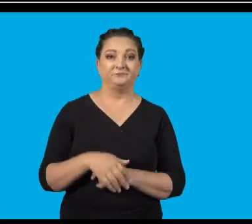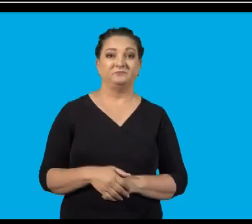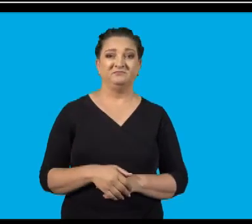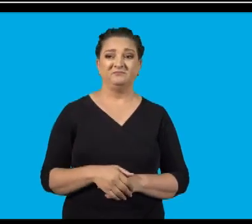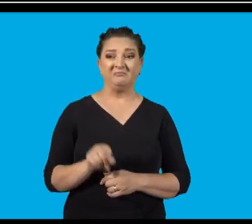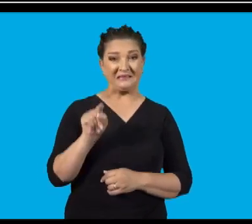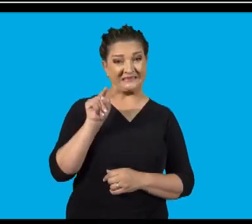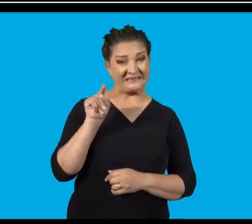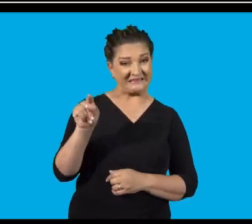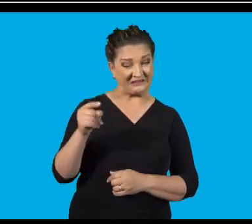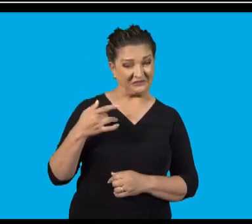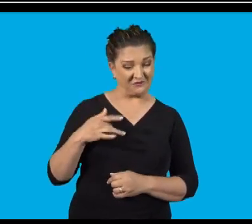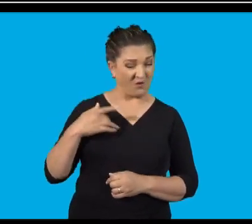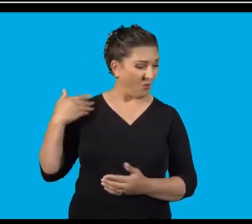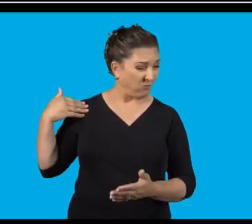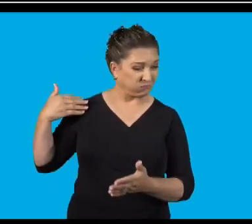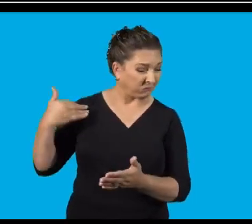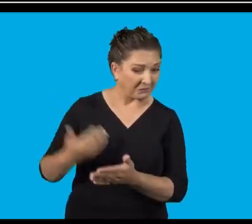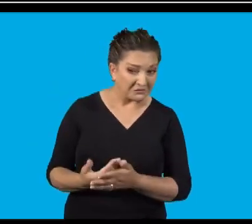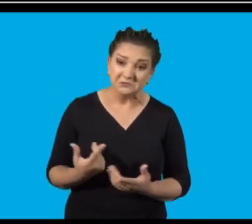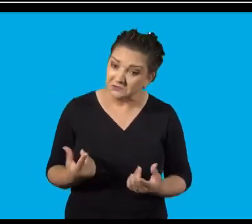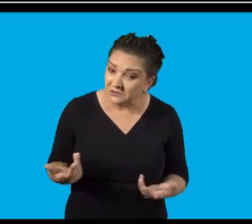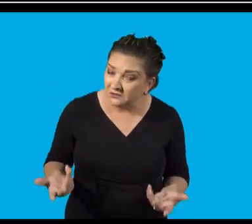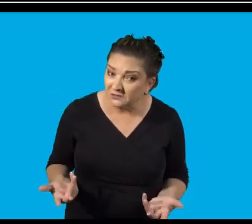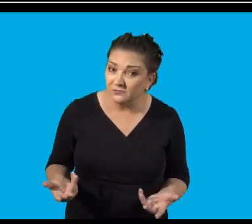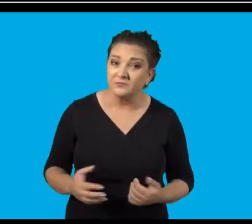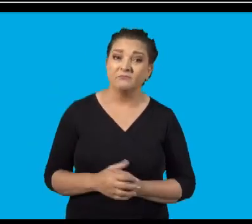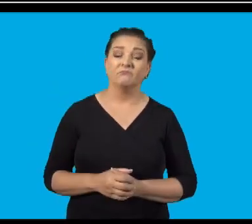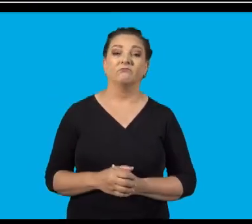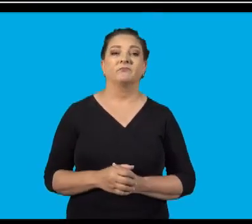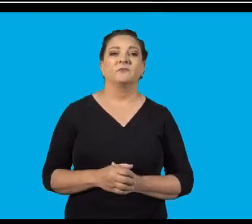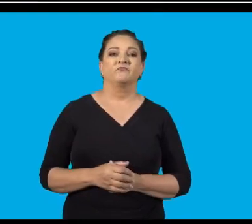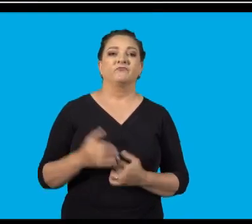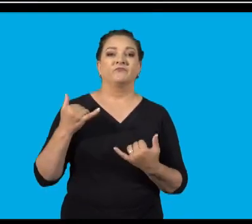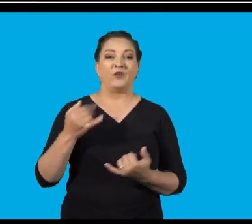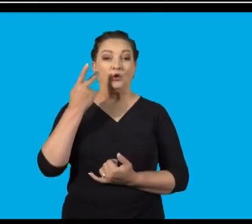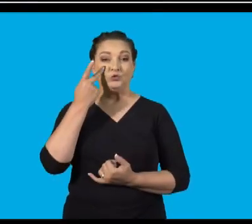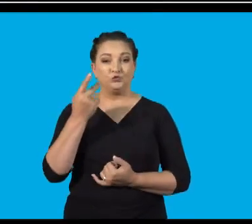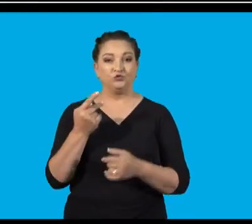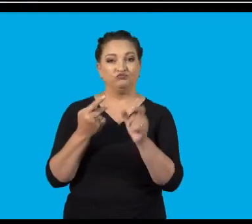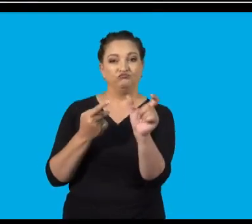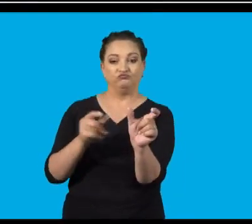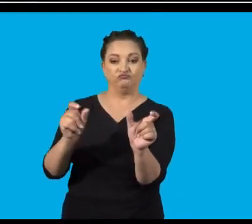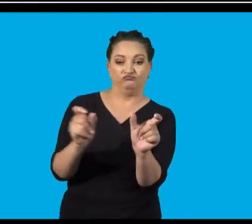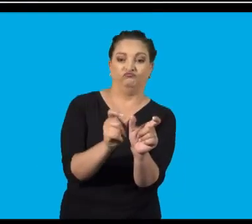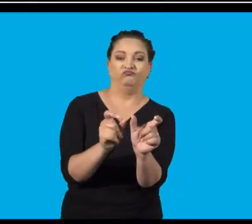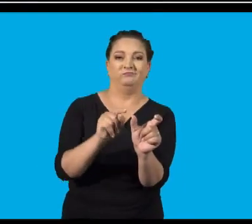P. He didn't always feel this way, did he? All right, so there we have an example where